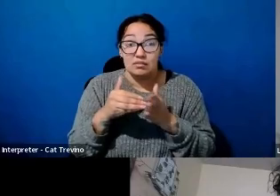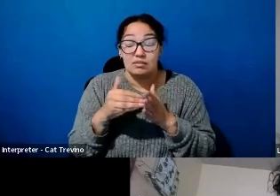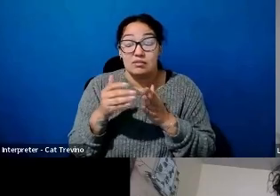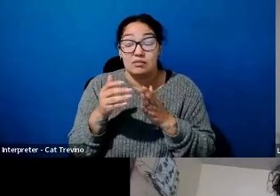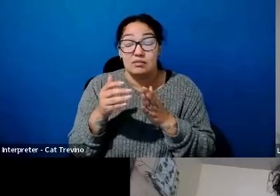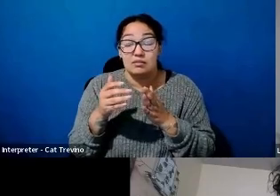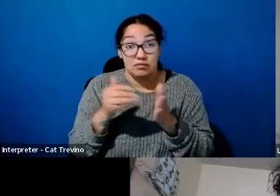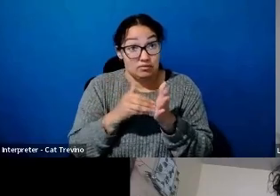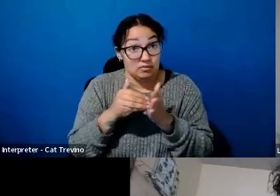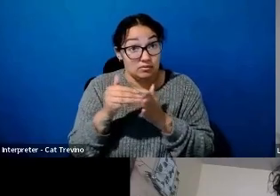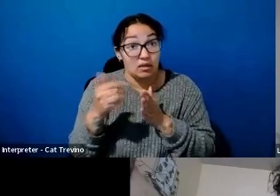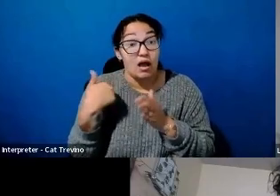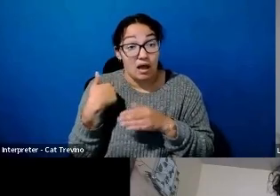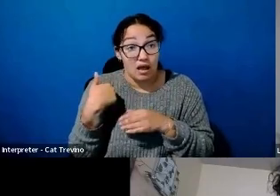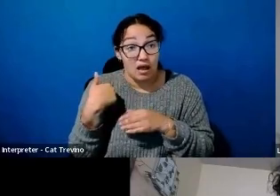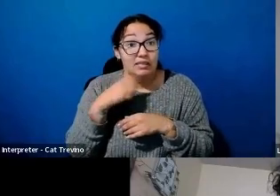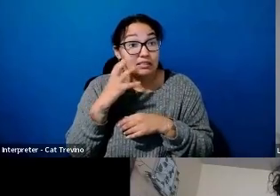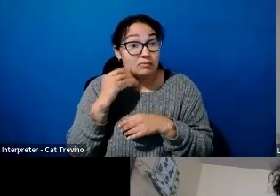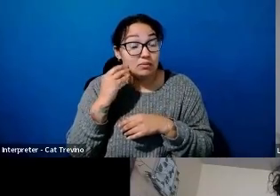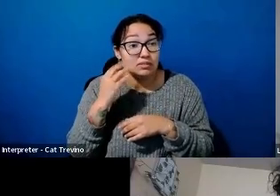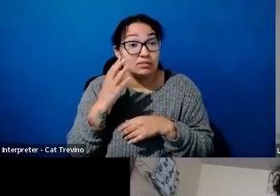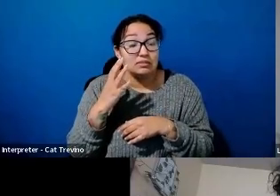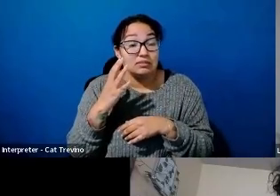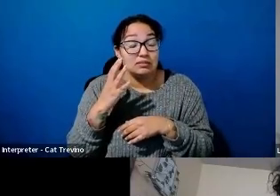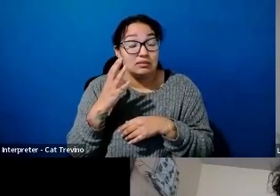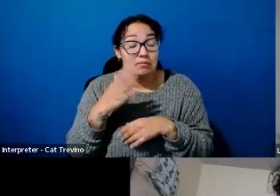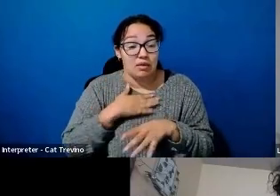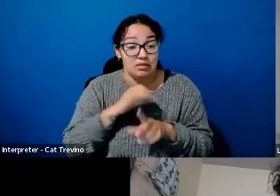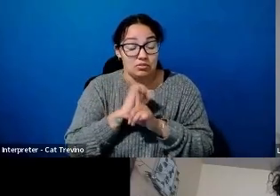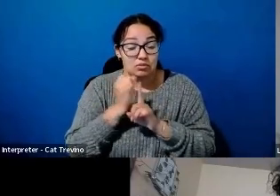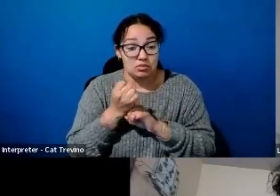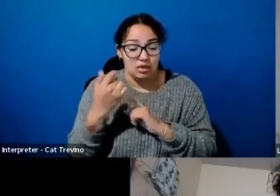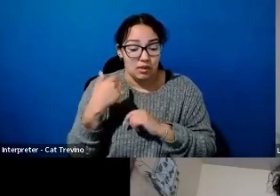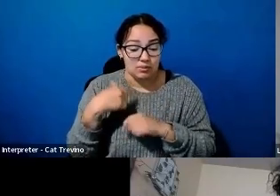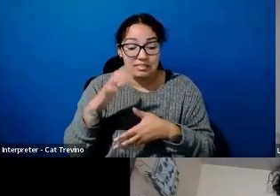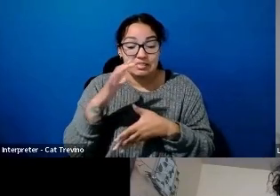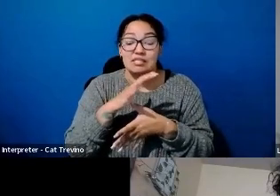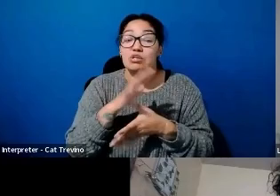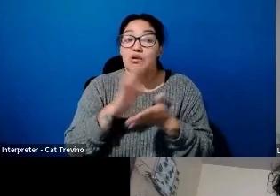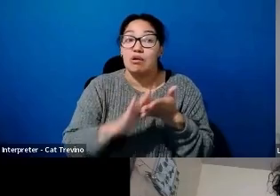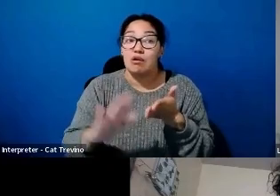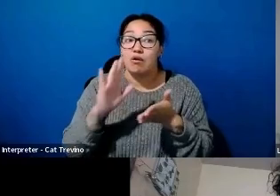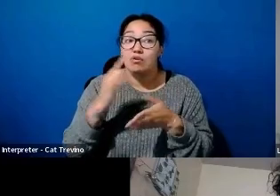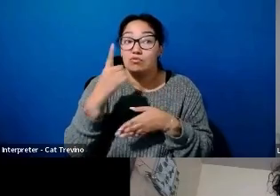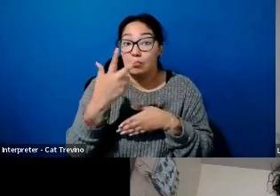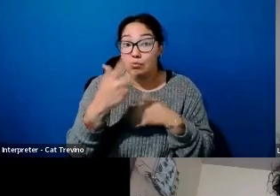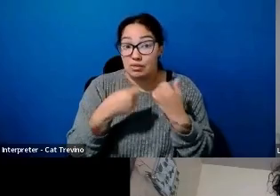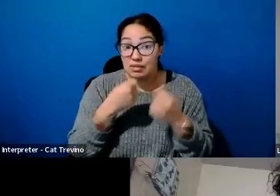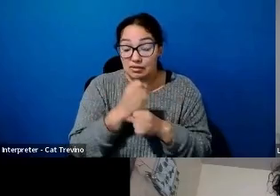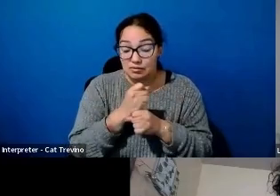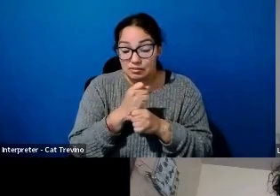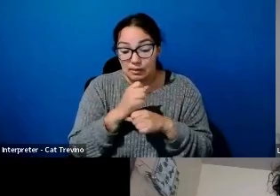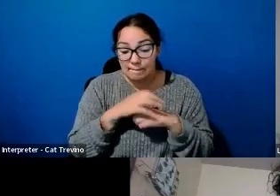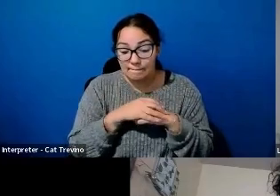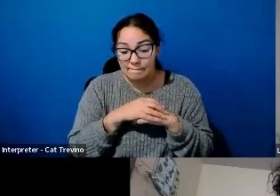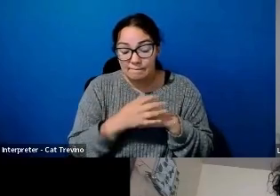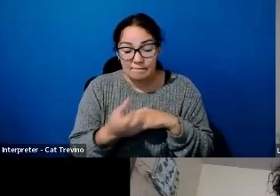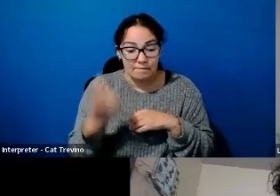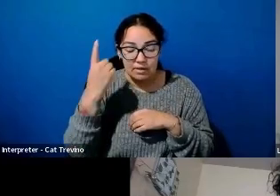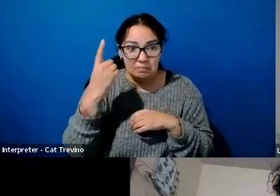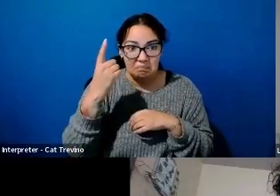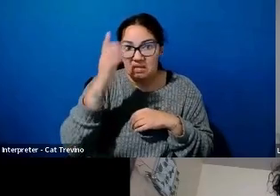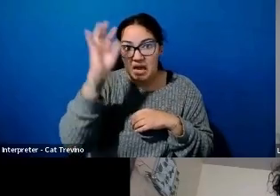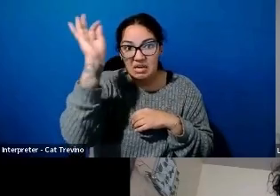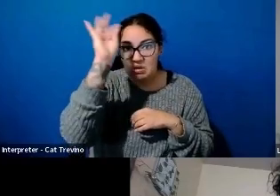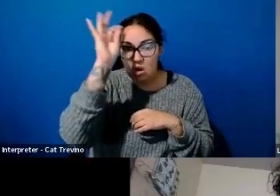I was trafficked when I was a senior in college for 3 years. But I did not know I